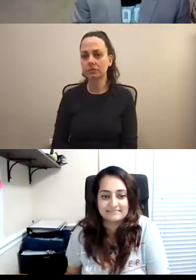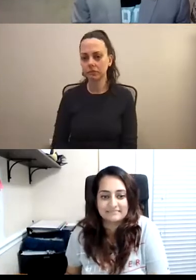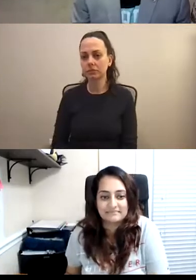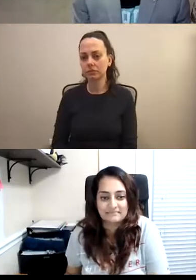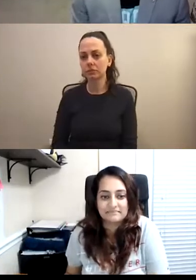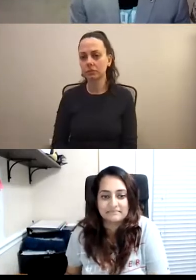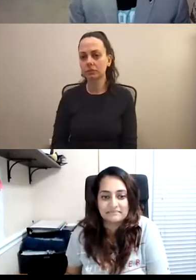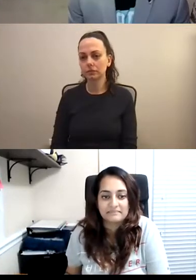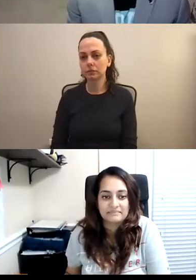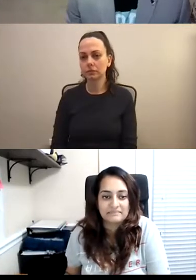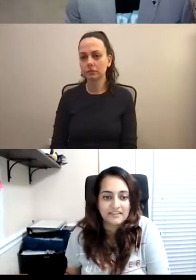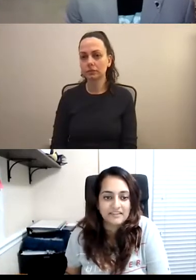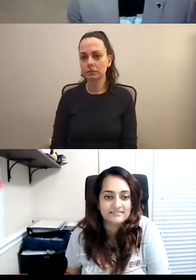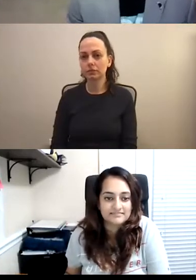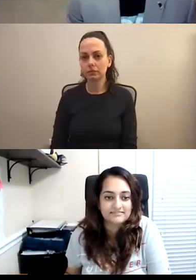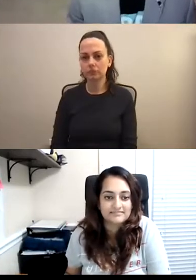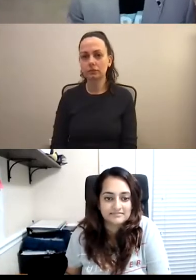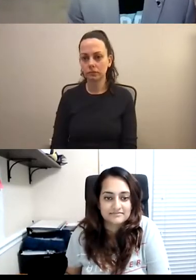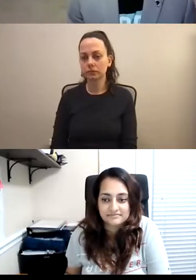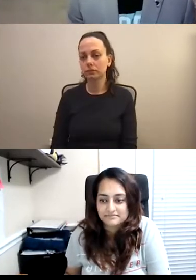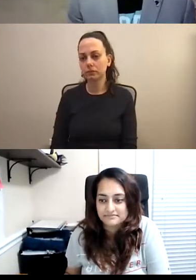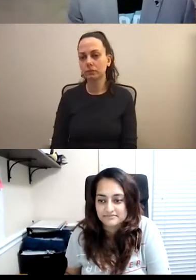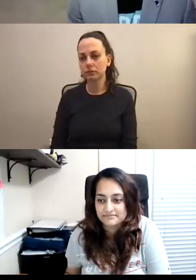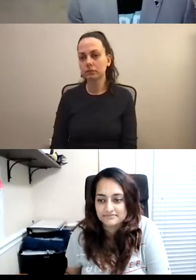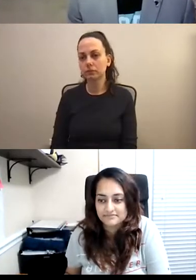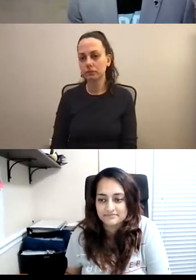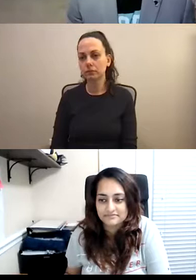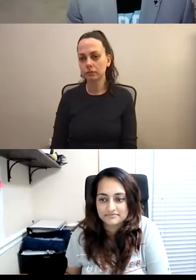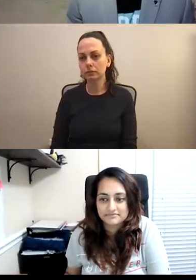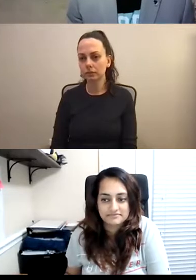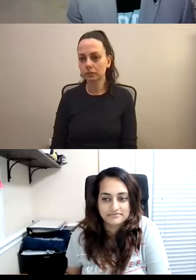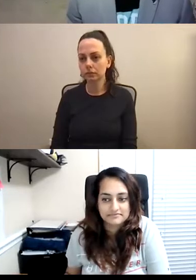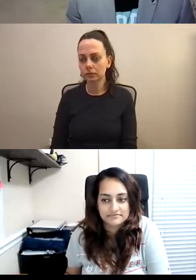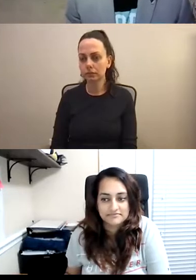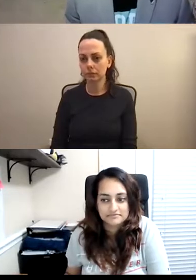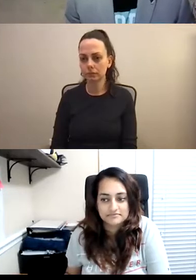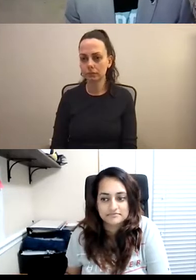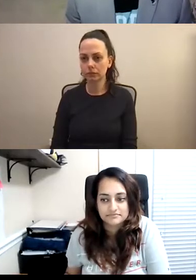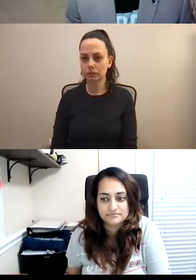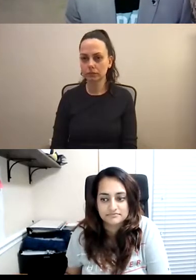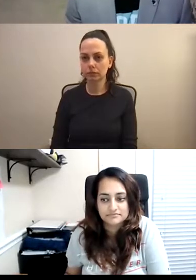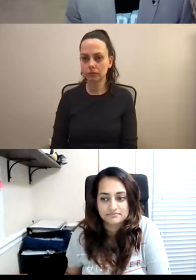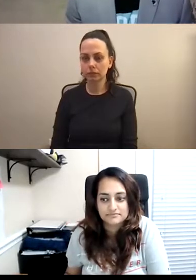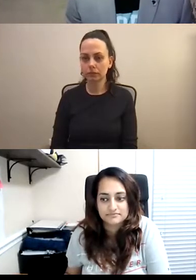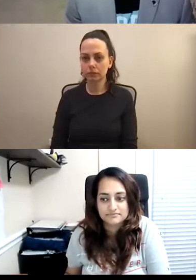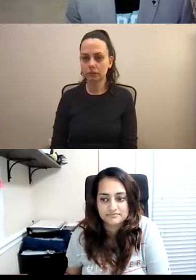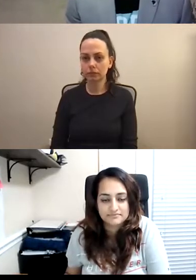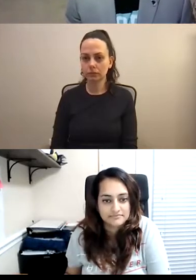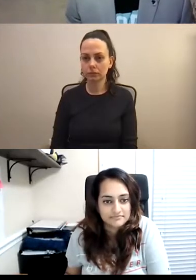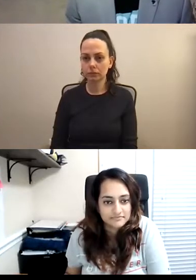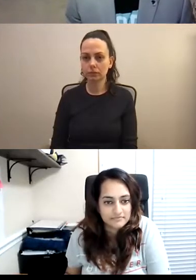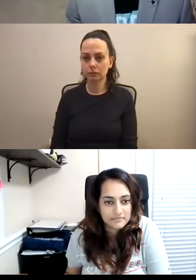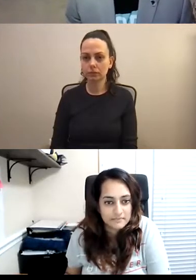very informative. It gave me a different perspective on disability and the dating apps.